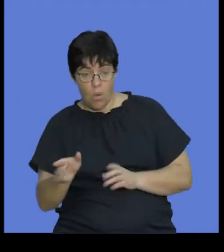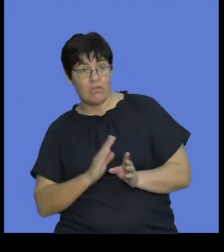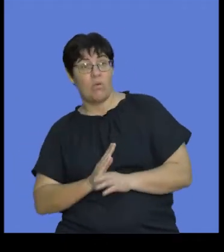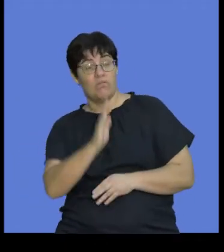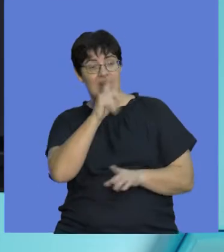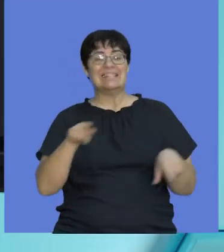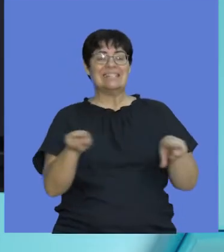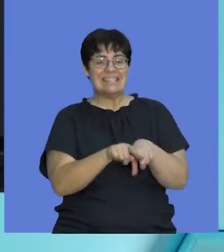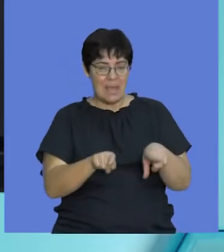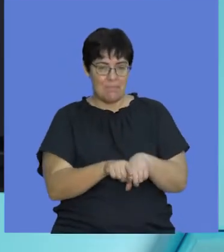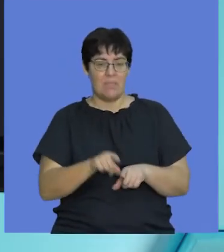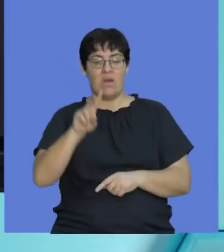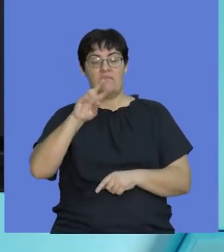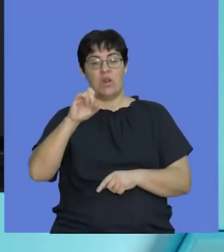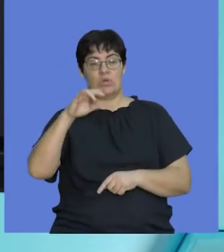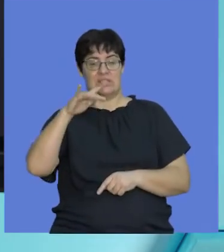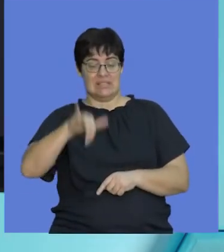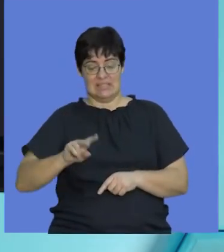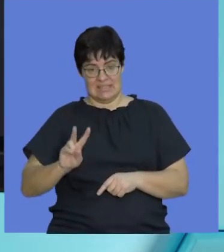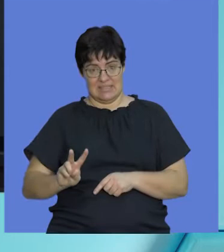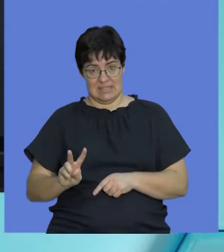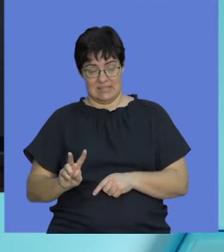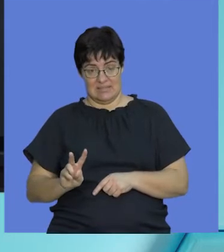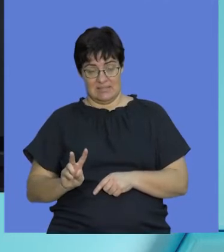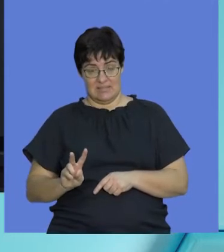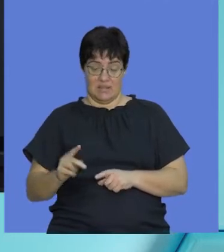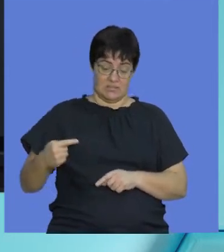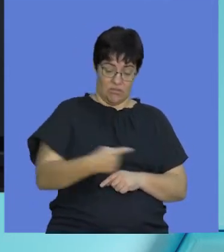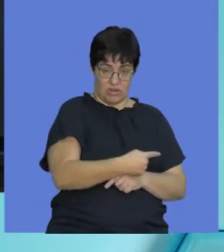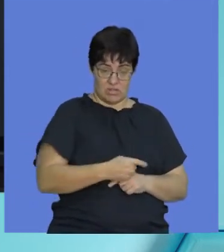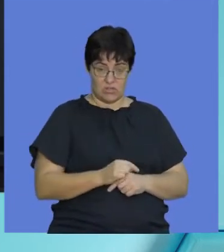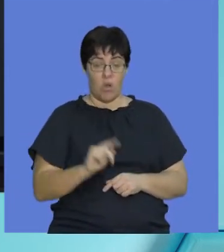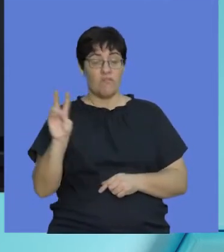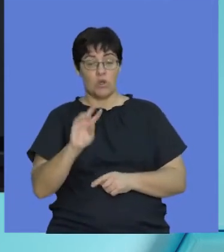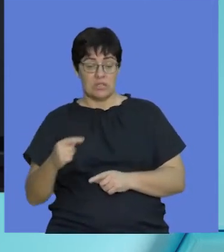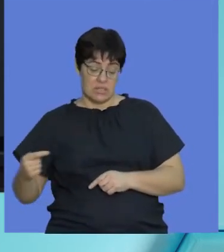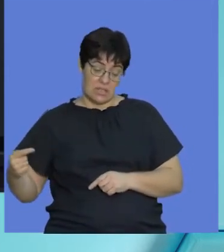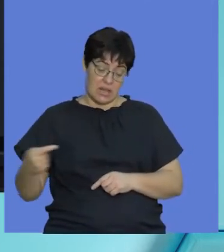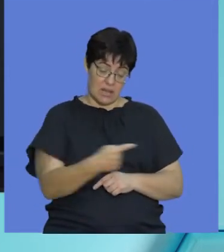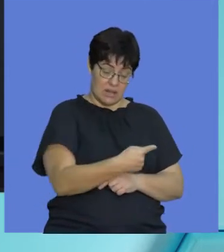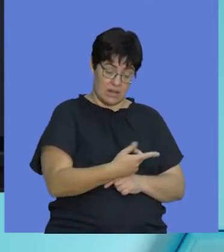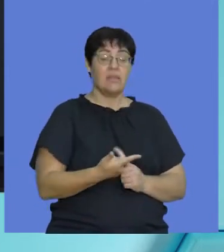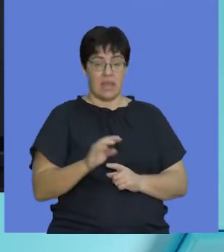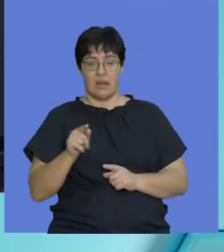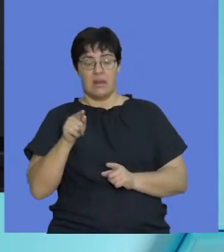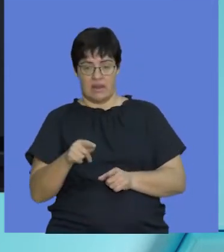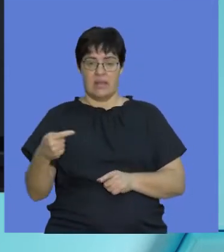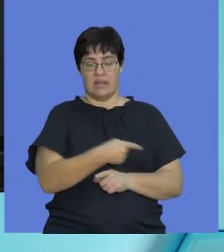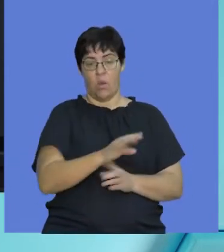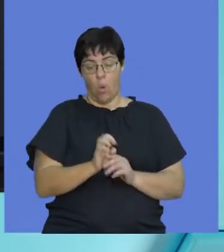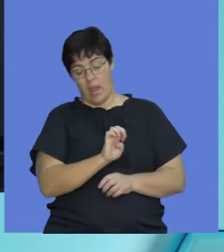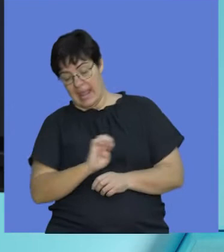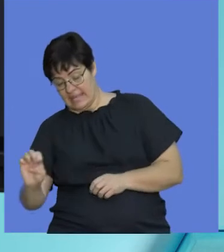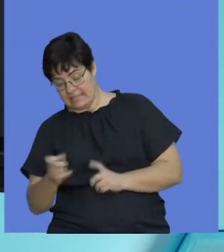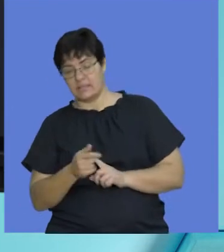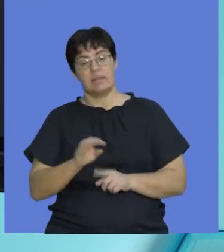is the same as the velocity's direction. So if the velocity is east,